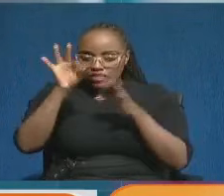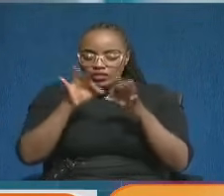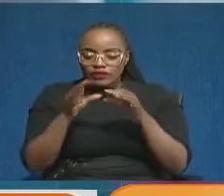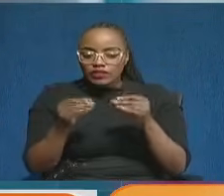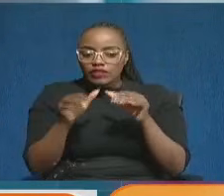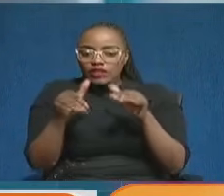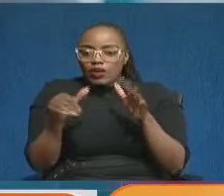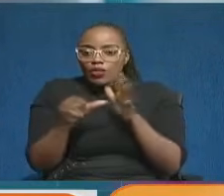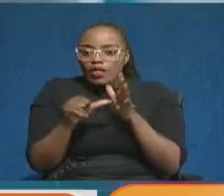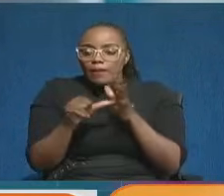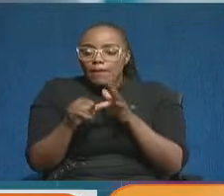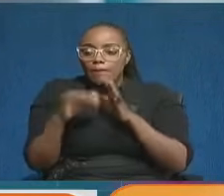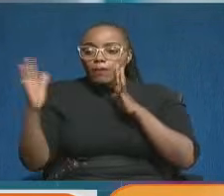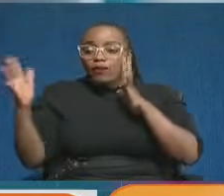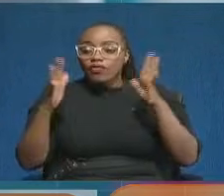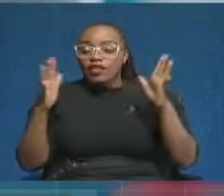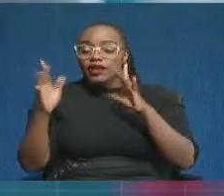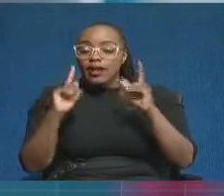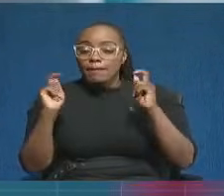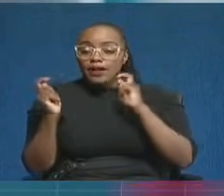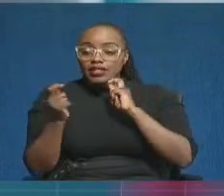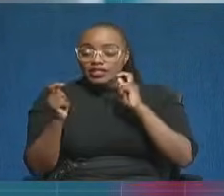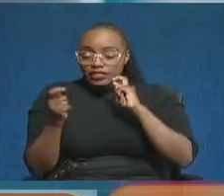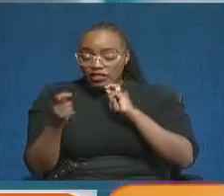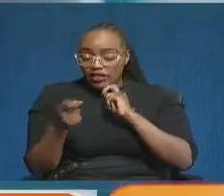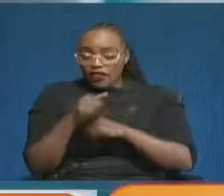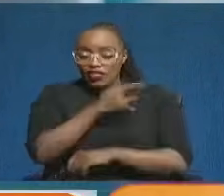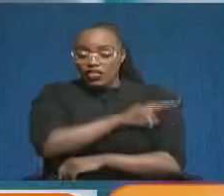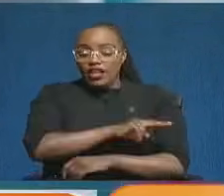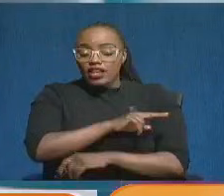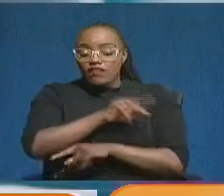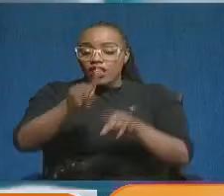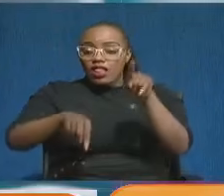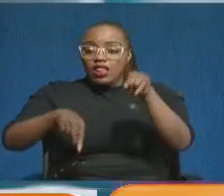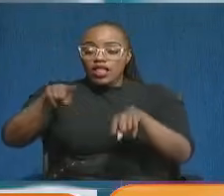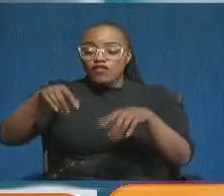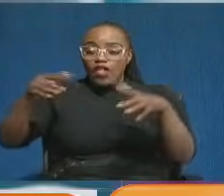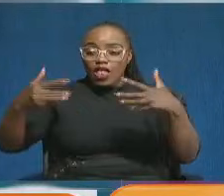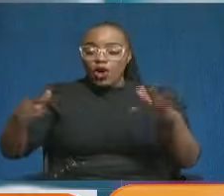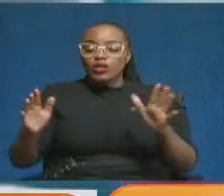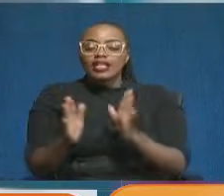of the crisis of climate change, the crisis of nature and biodiversity